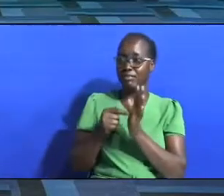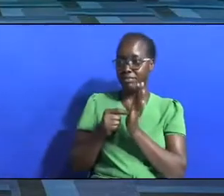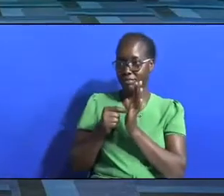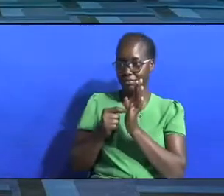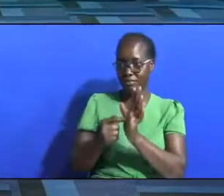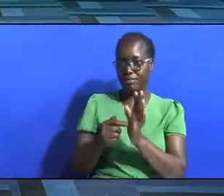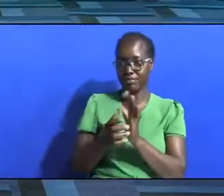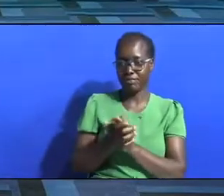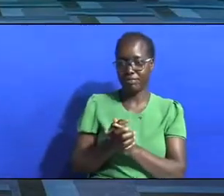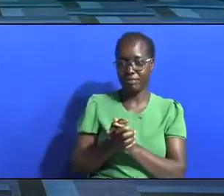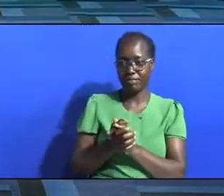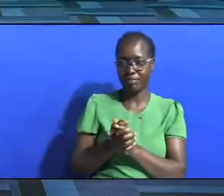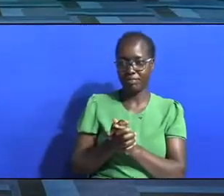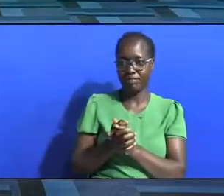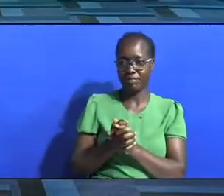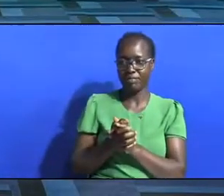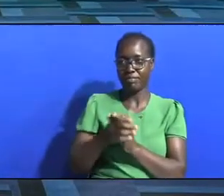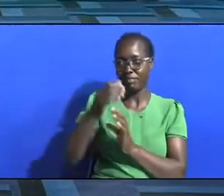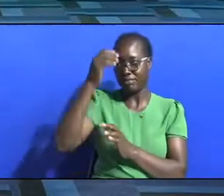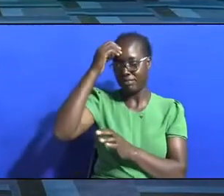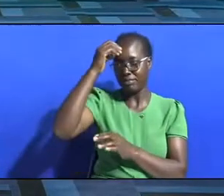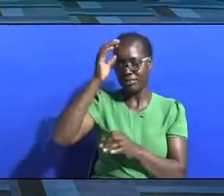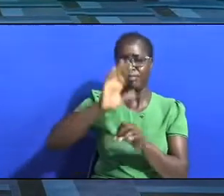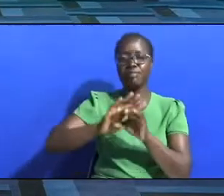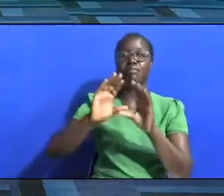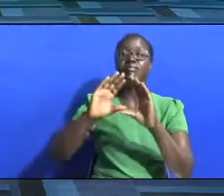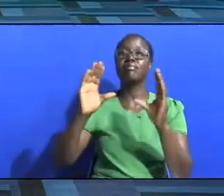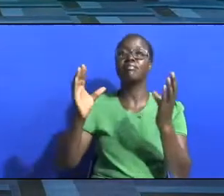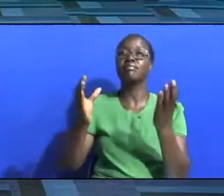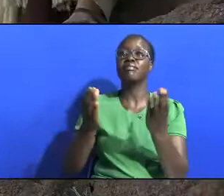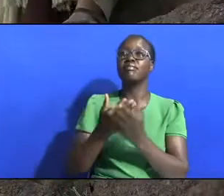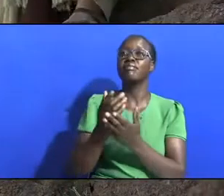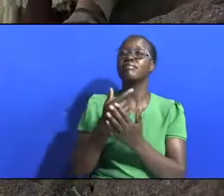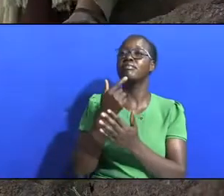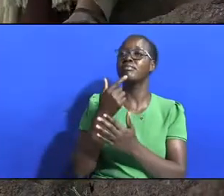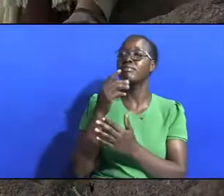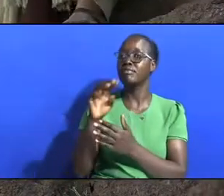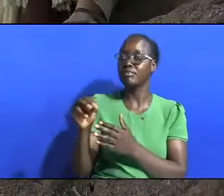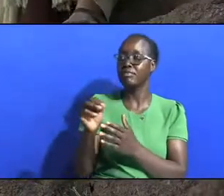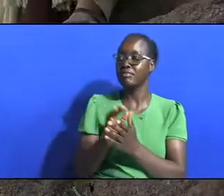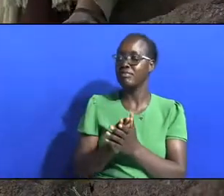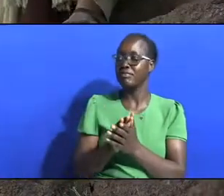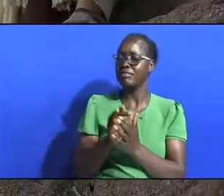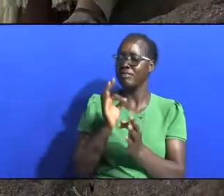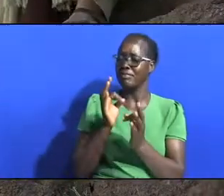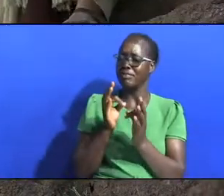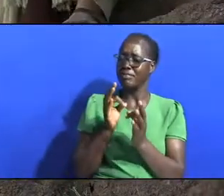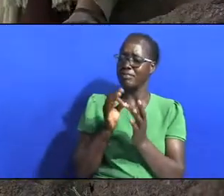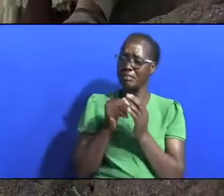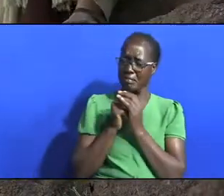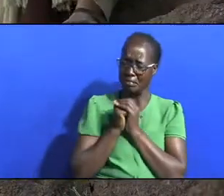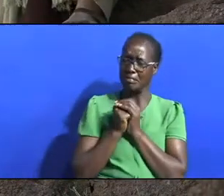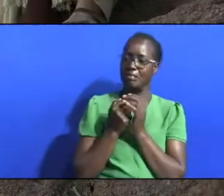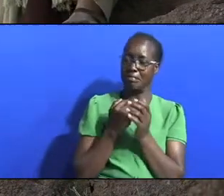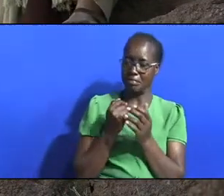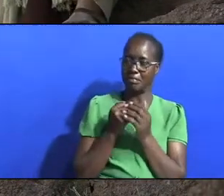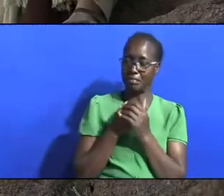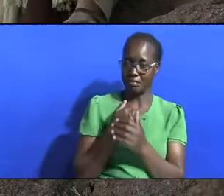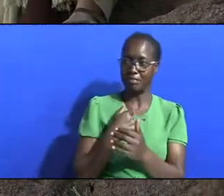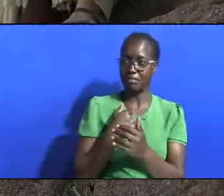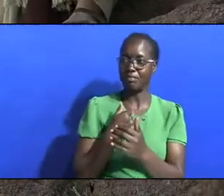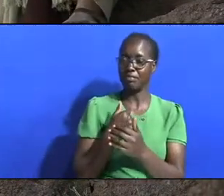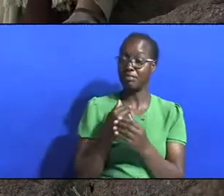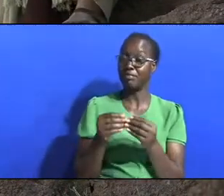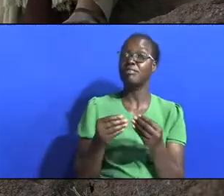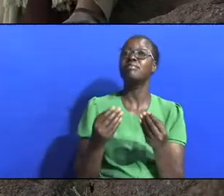him the kingdoms in the world. And he told him, if you bow down and worship me, I'm going